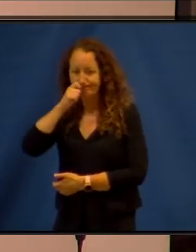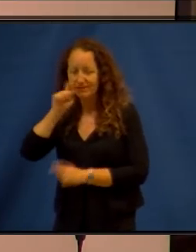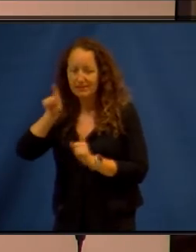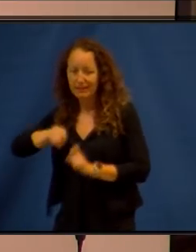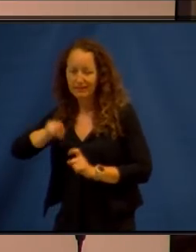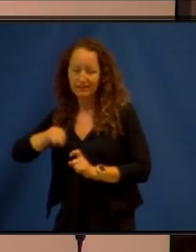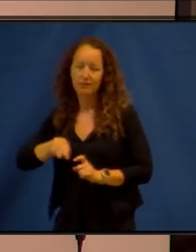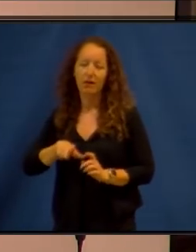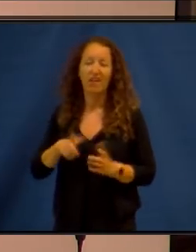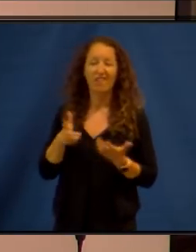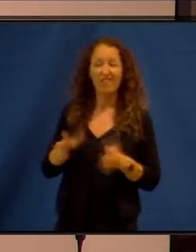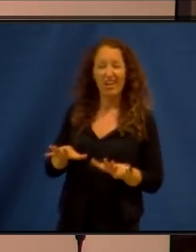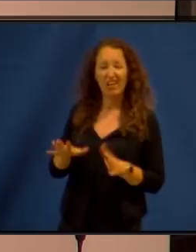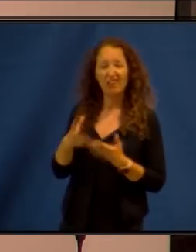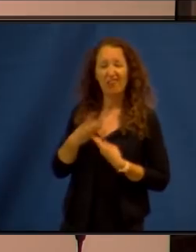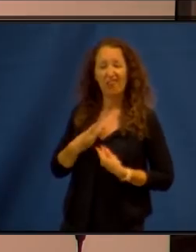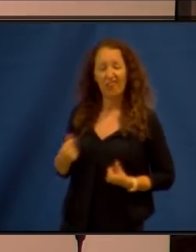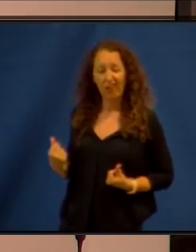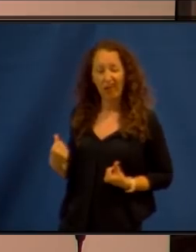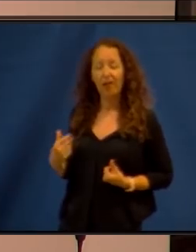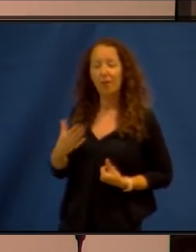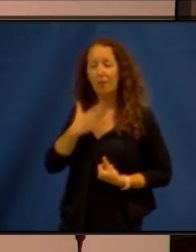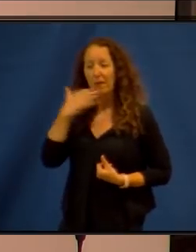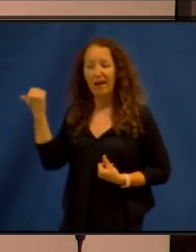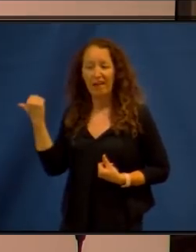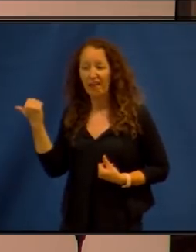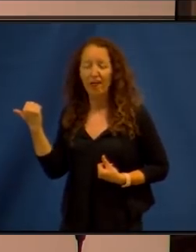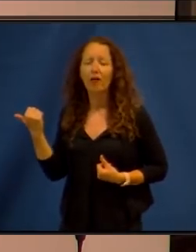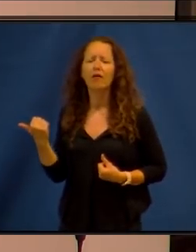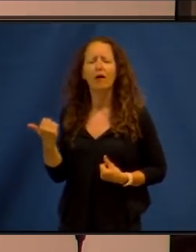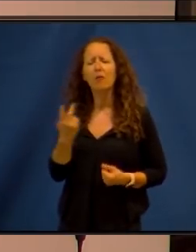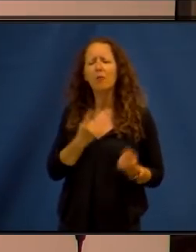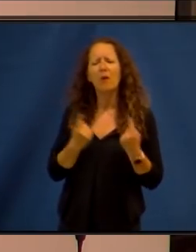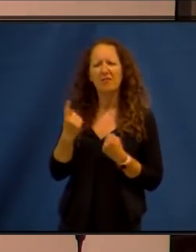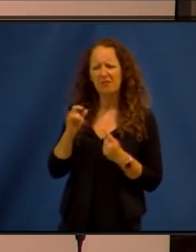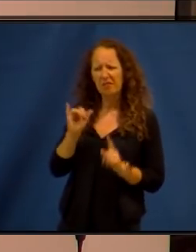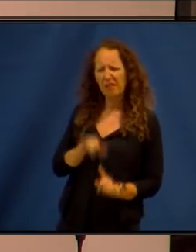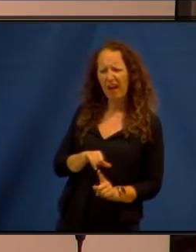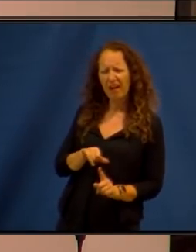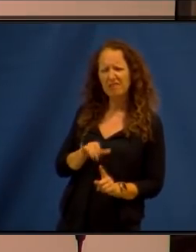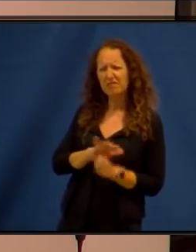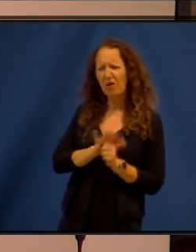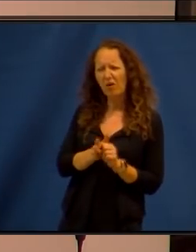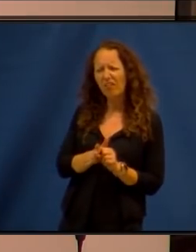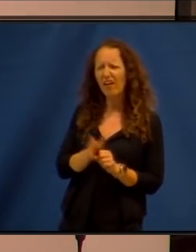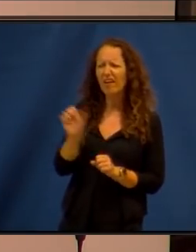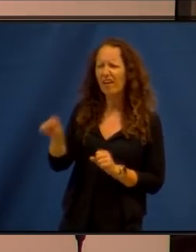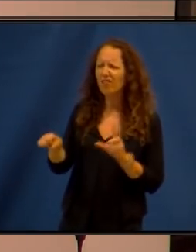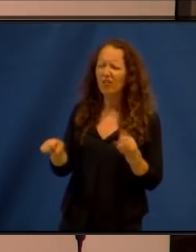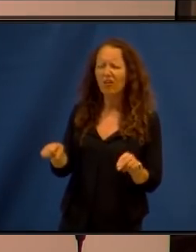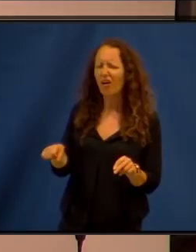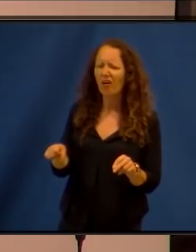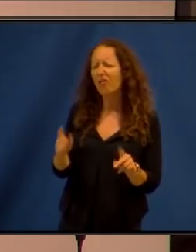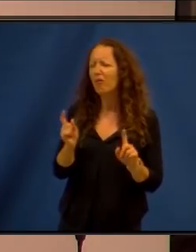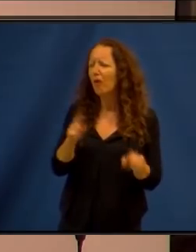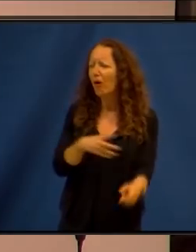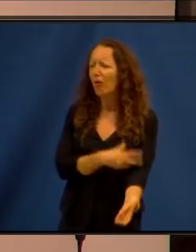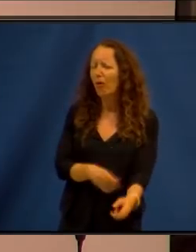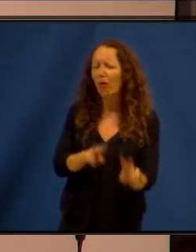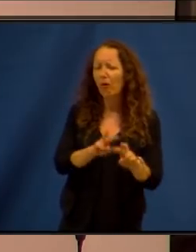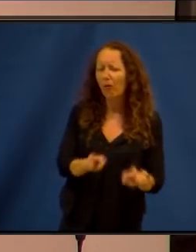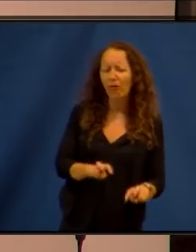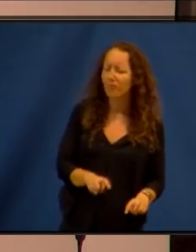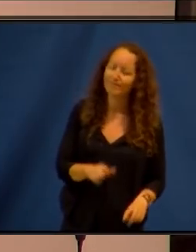the test, NorQuest, does not have to follow the Arizona State Public Health Lab matrix. And so they're able to and will be